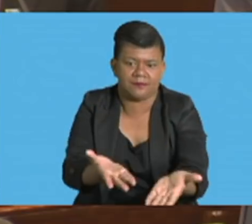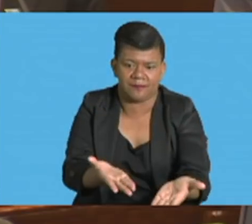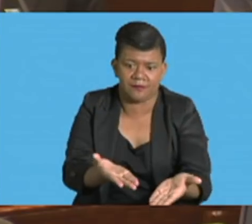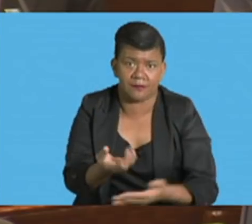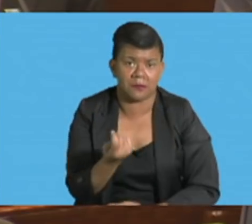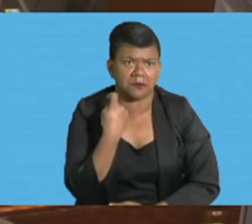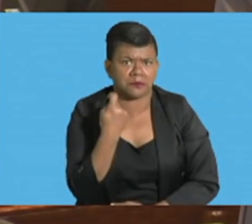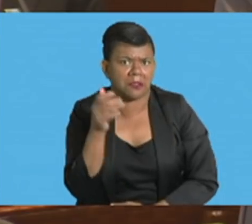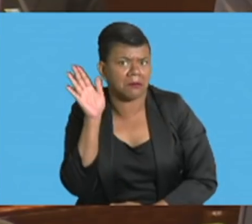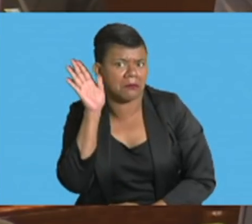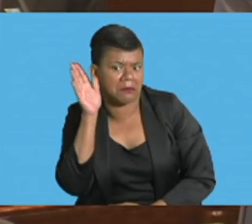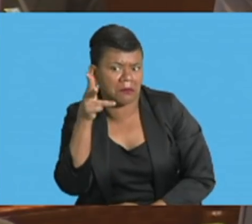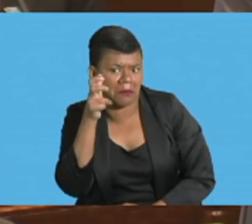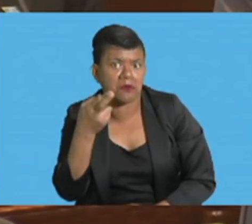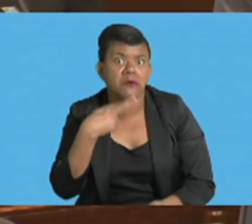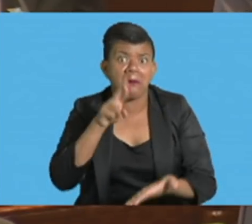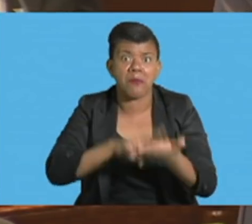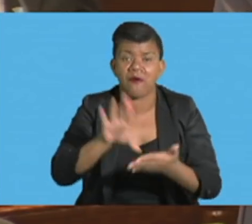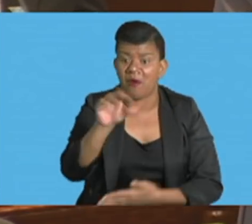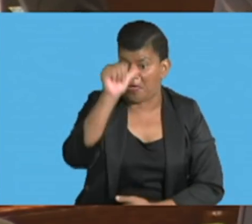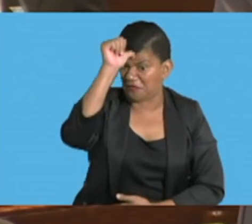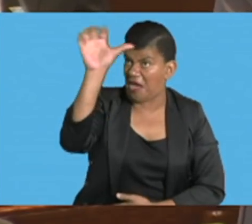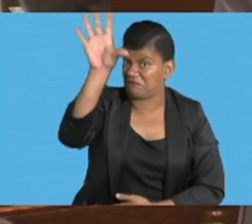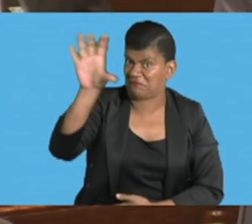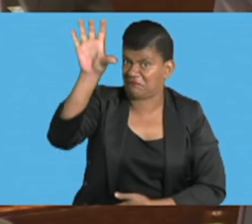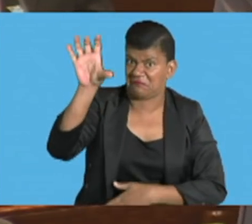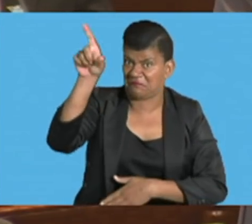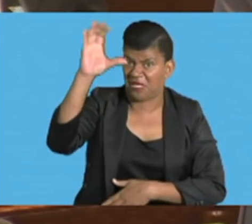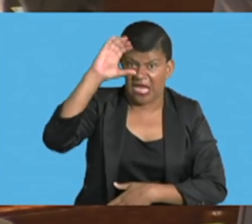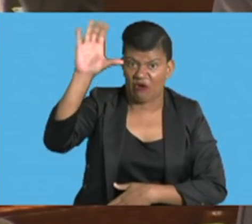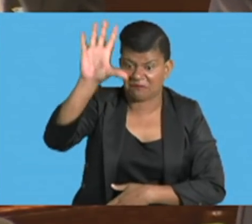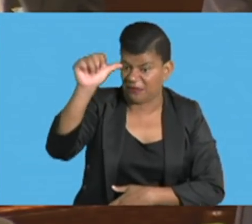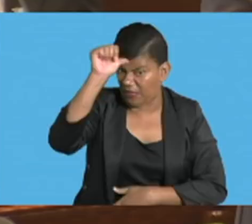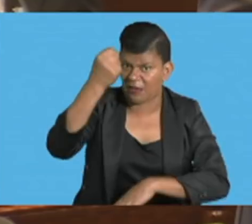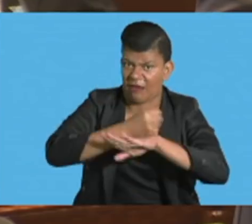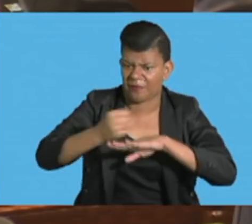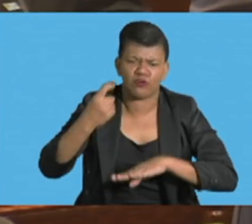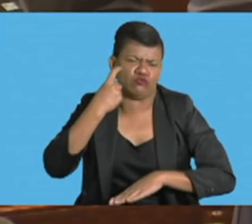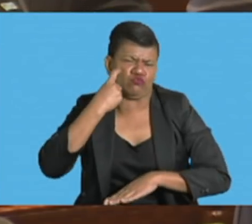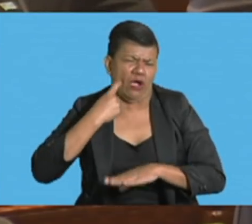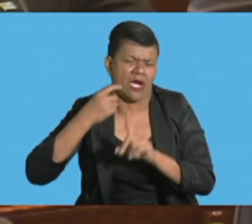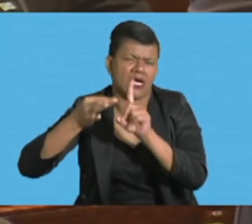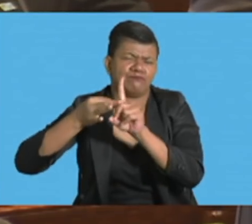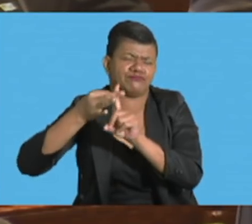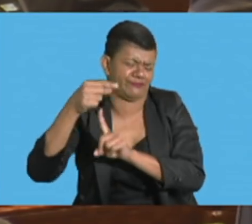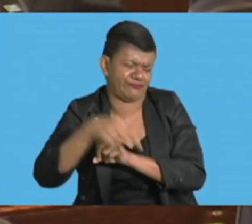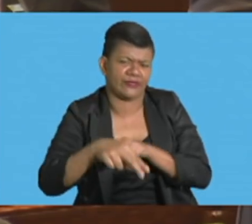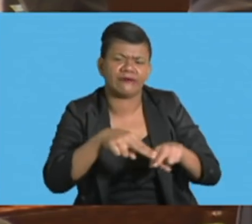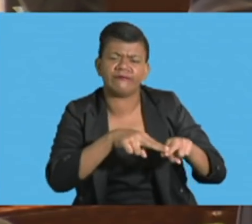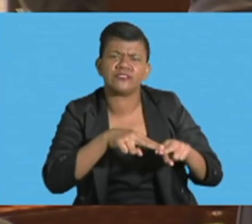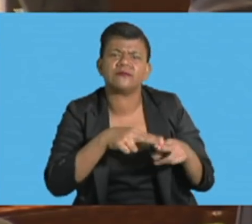the blueprint for a massive upgrade of our national railway systems. Once that network is in place,